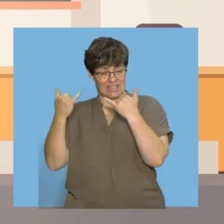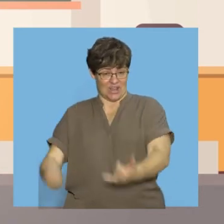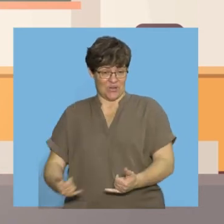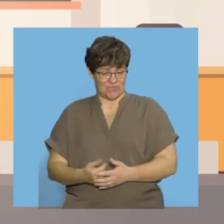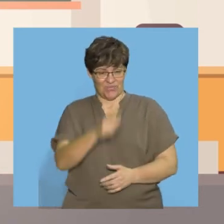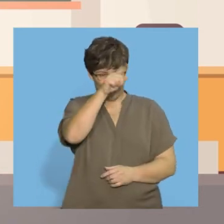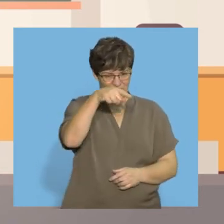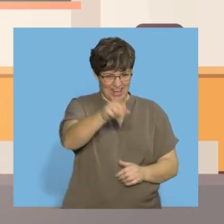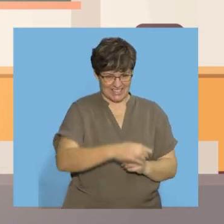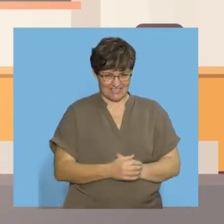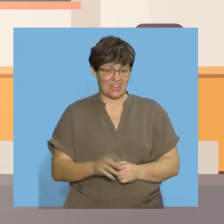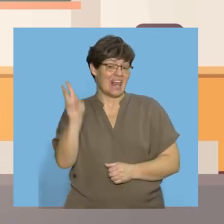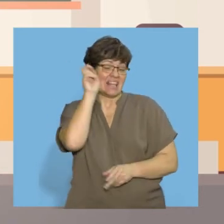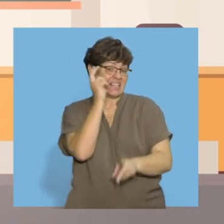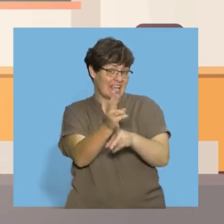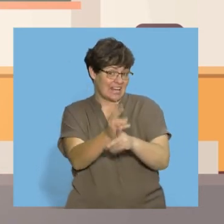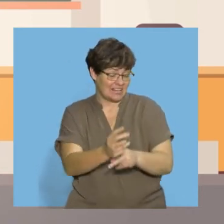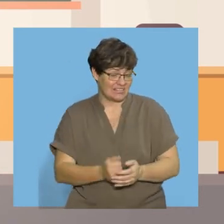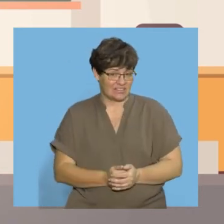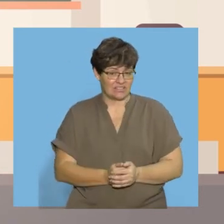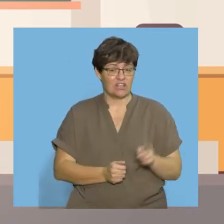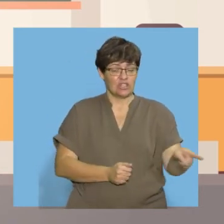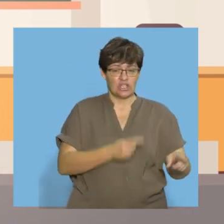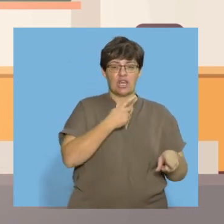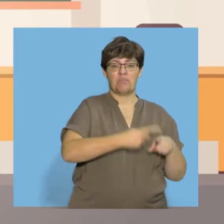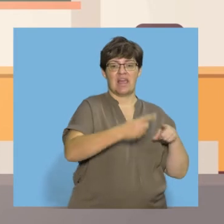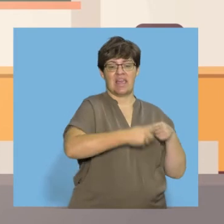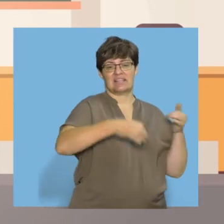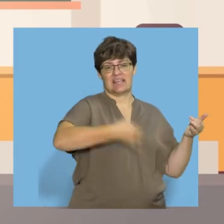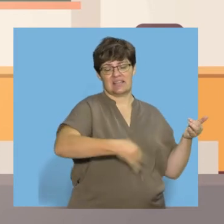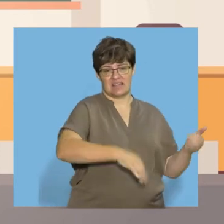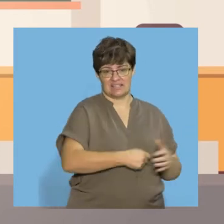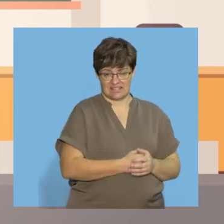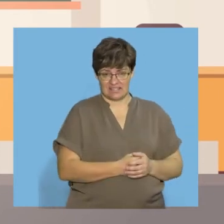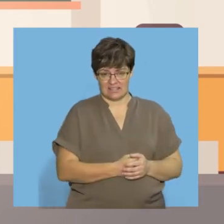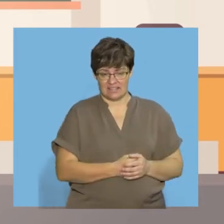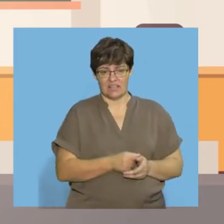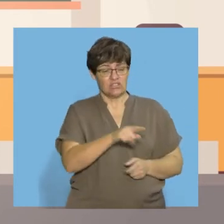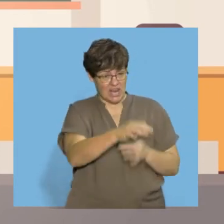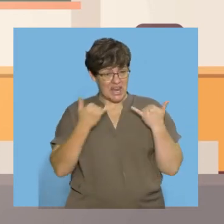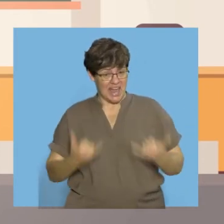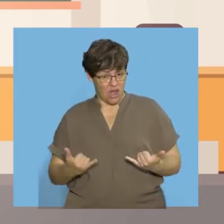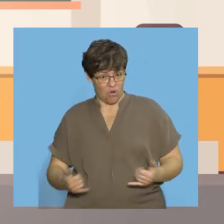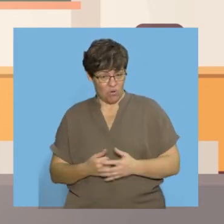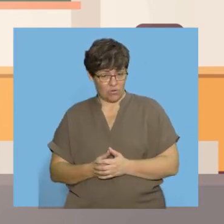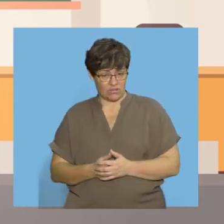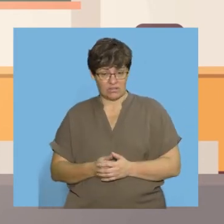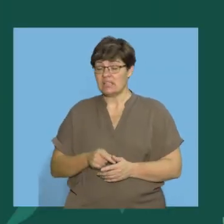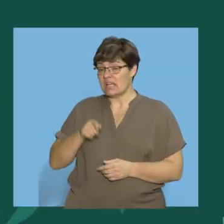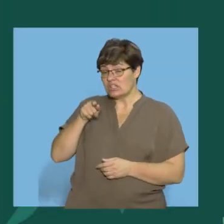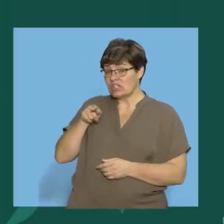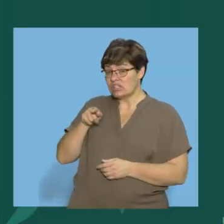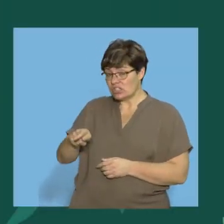right. Listen again. She plays the guitar. Tell me that she is doing it now. Say,